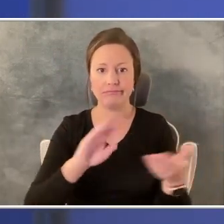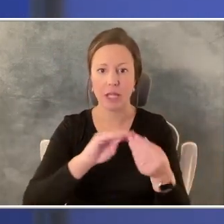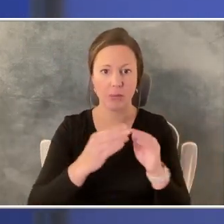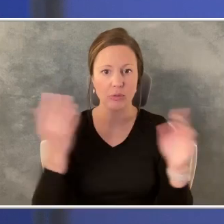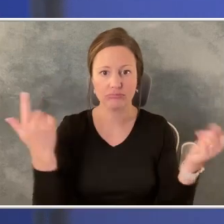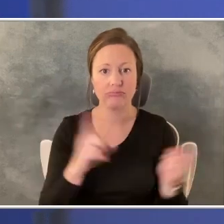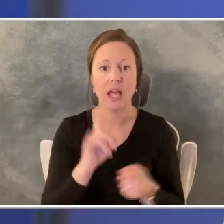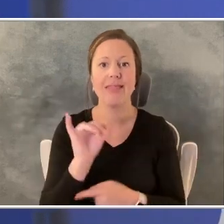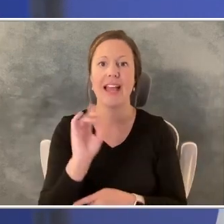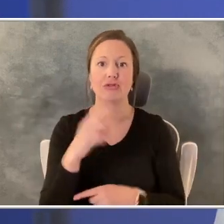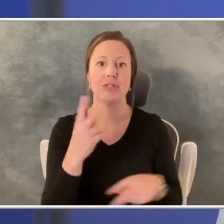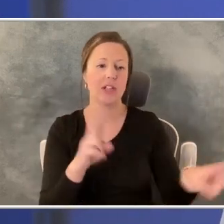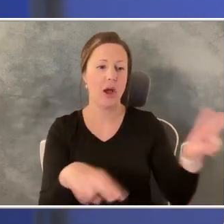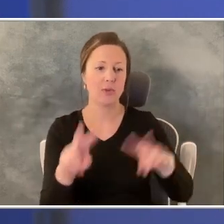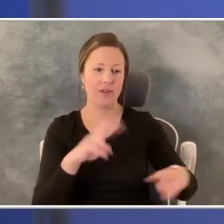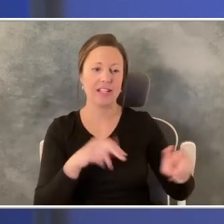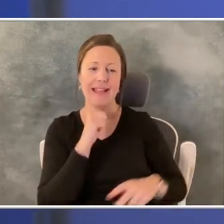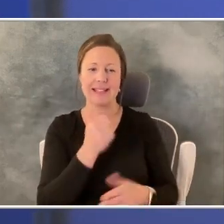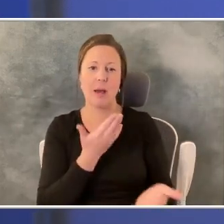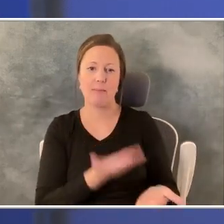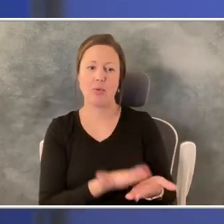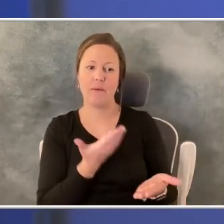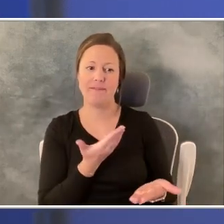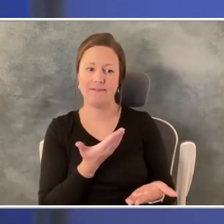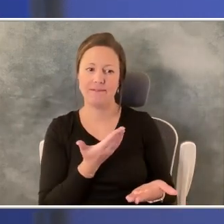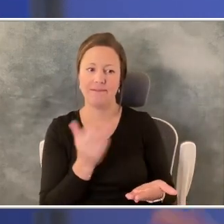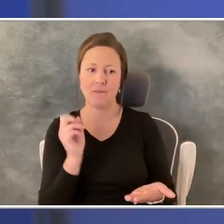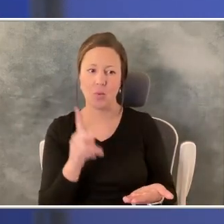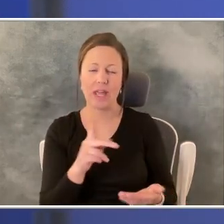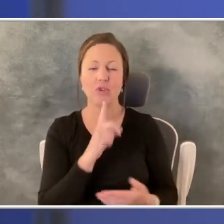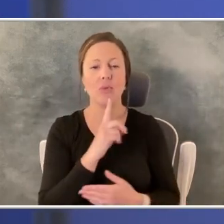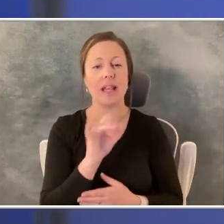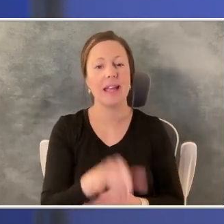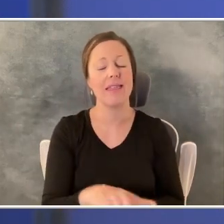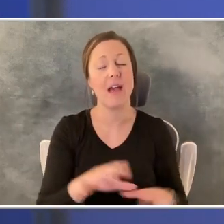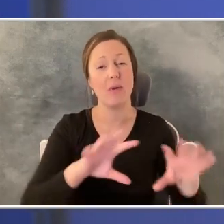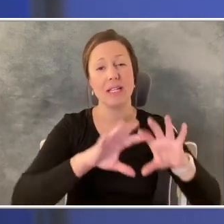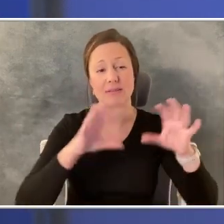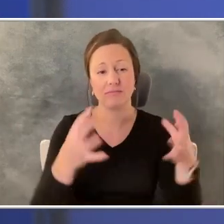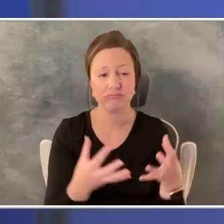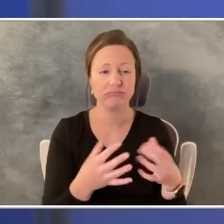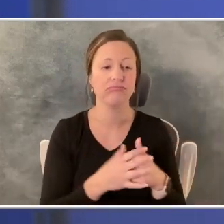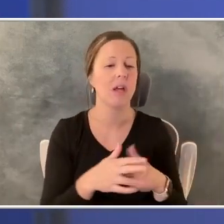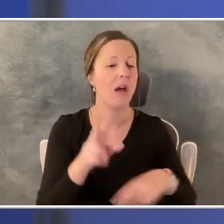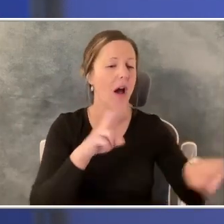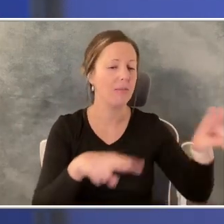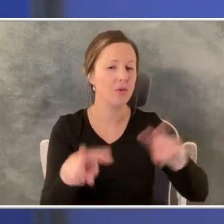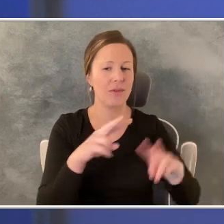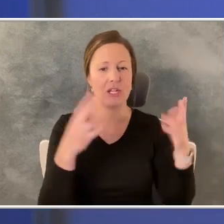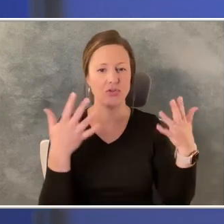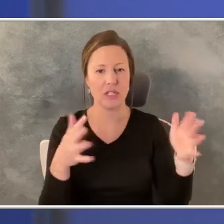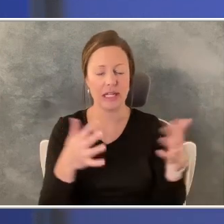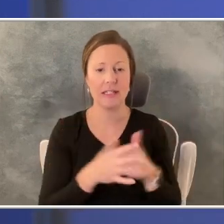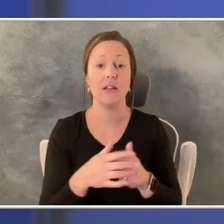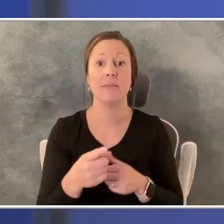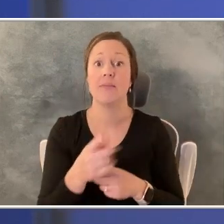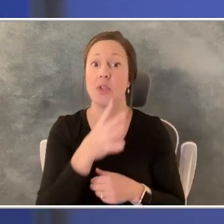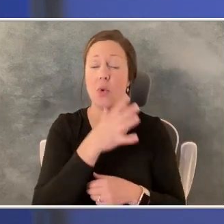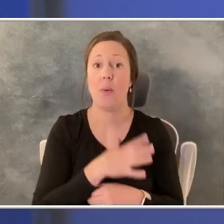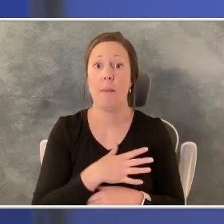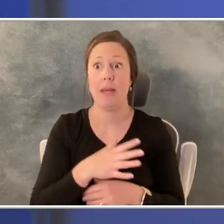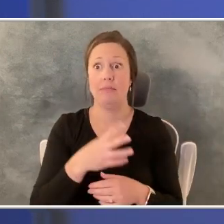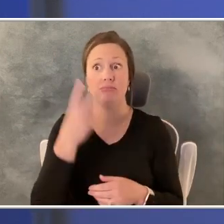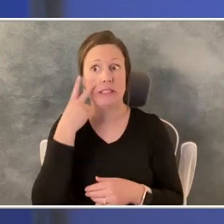Proof is a randomized controlled study. So this was a huge, large-scale, tens of thousands of women going in to see if it was actually protective